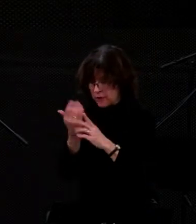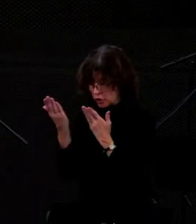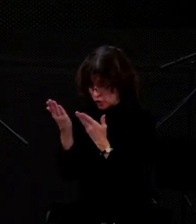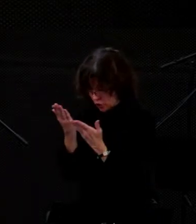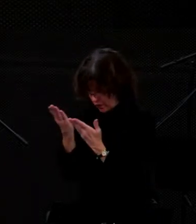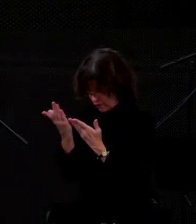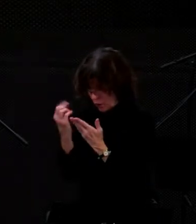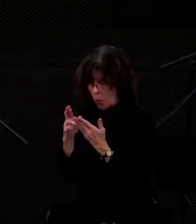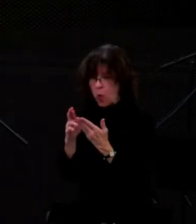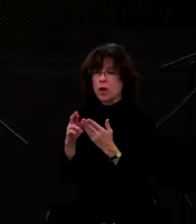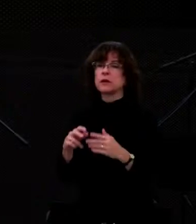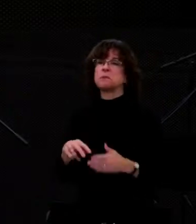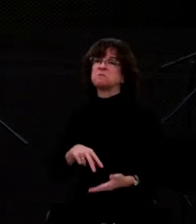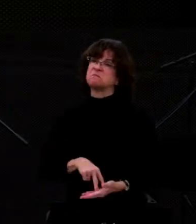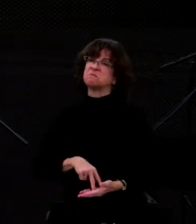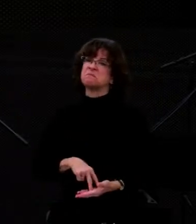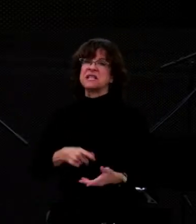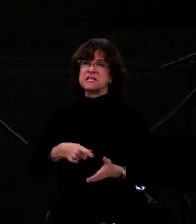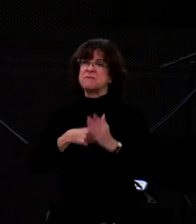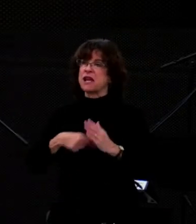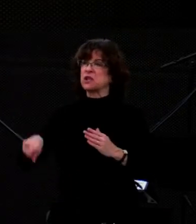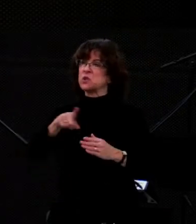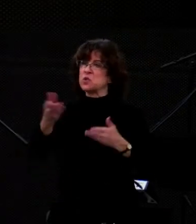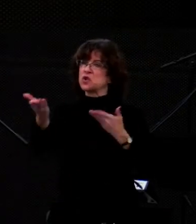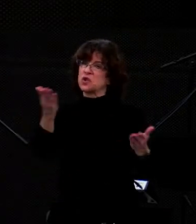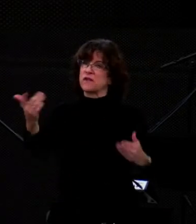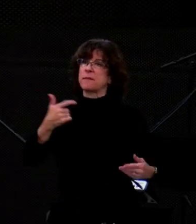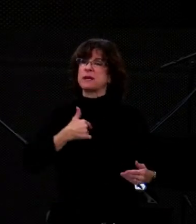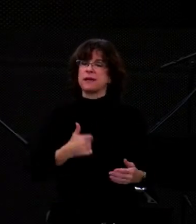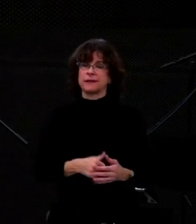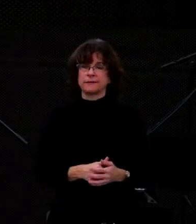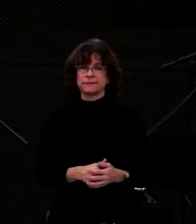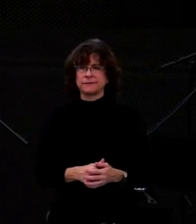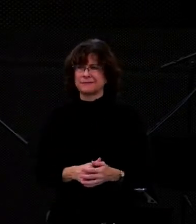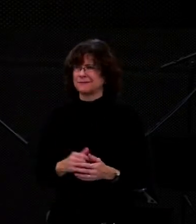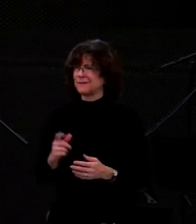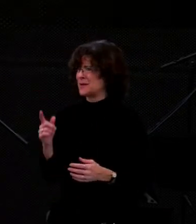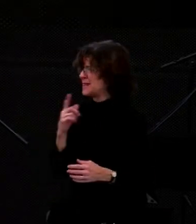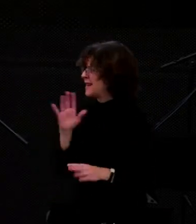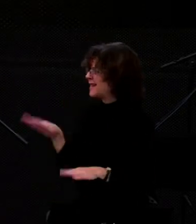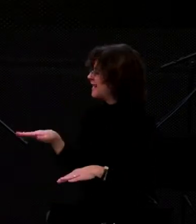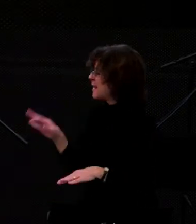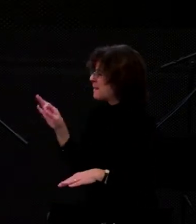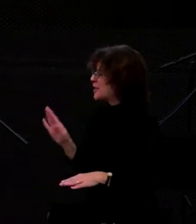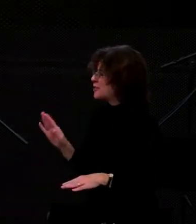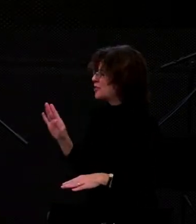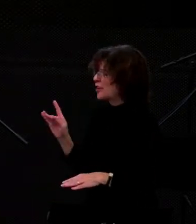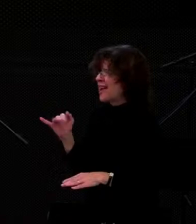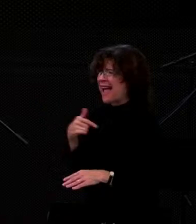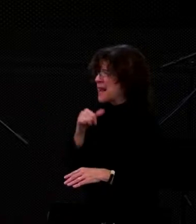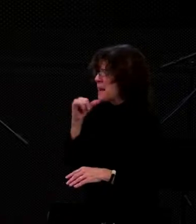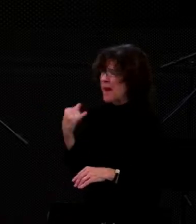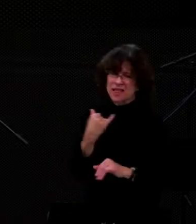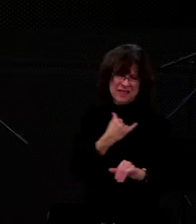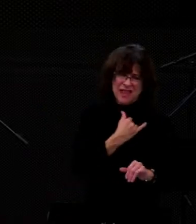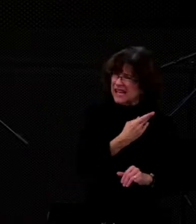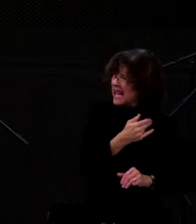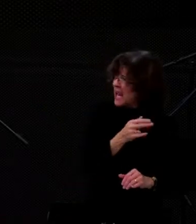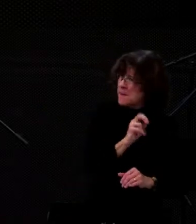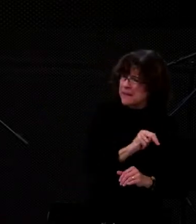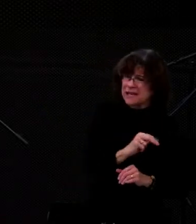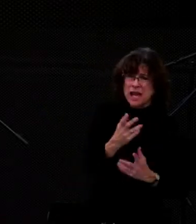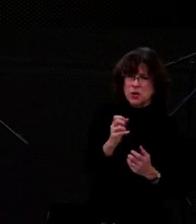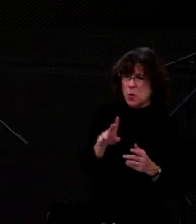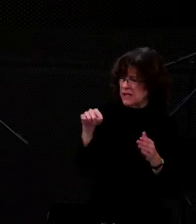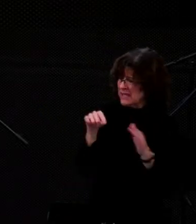demanding that others serve us. Most of you guys are thinking, Pastor Kyle, I'm nothing like Haman. I have no genocidal fantasies.